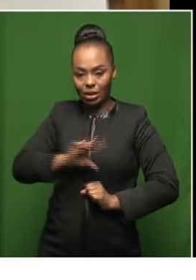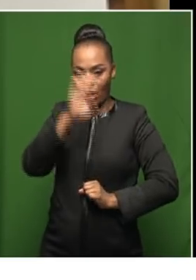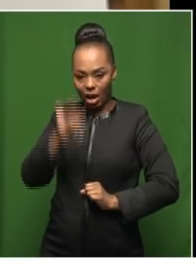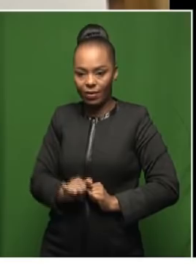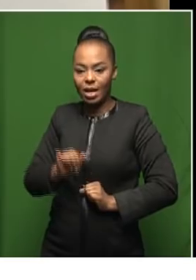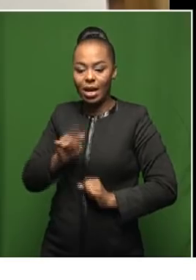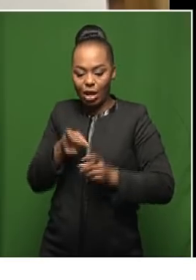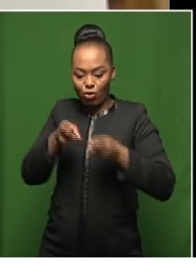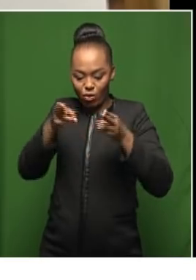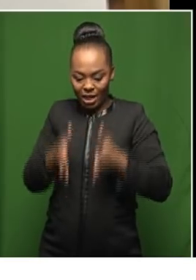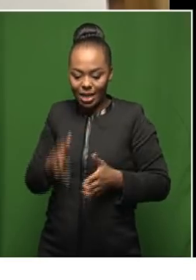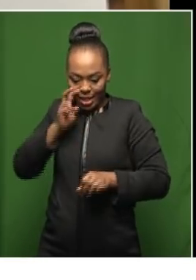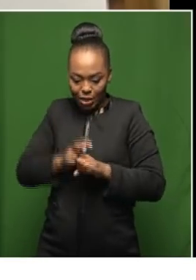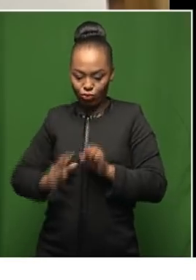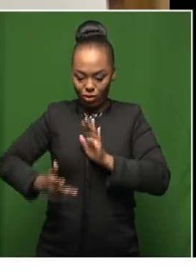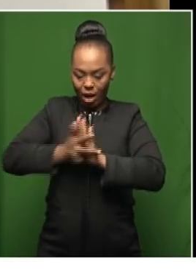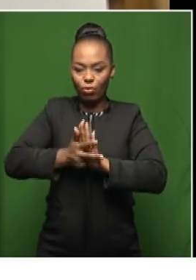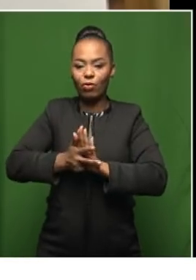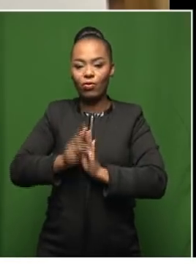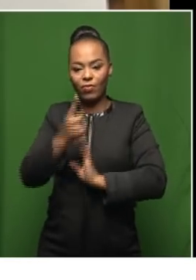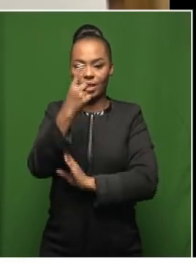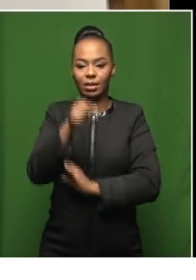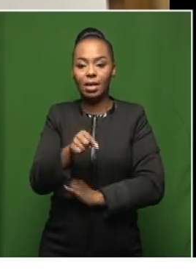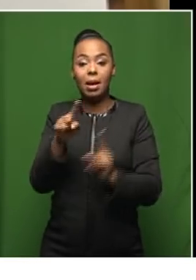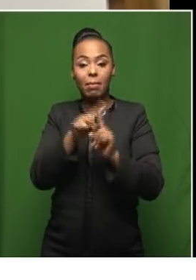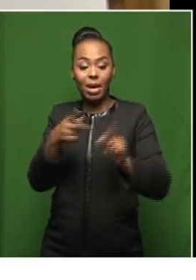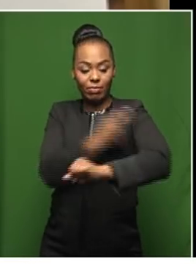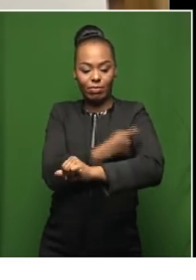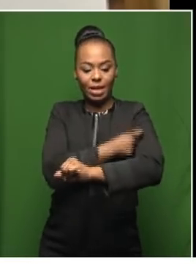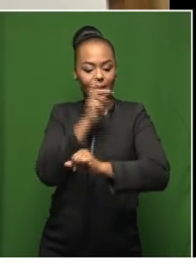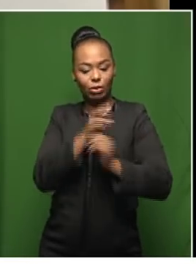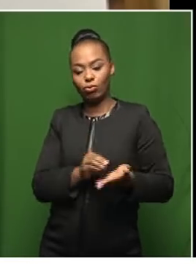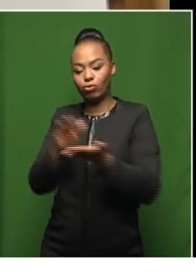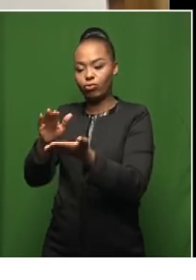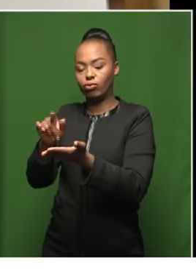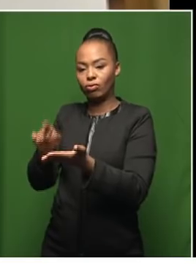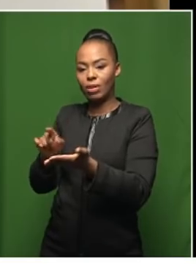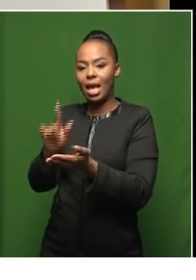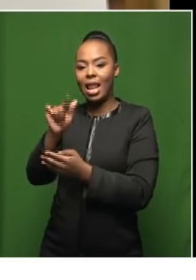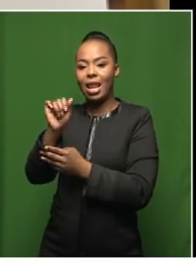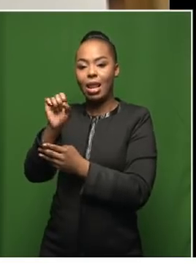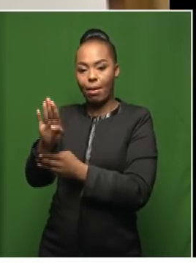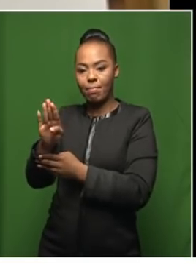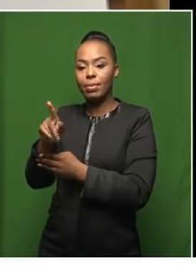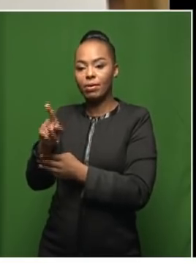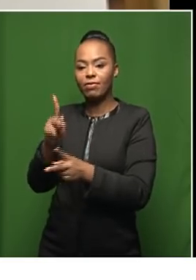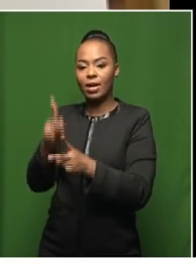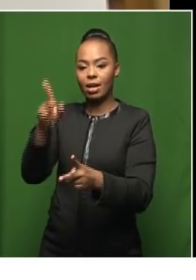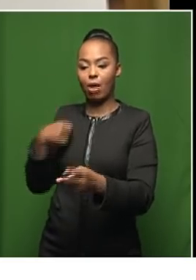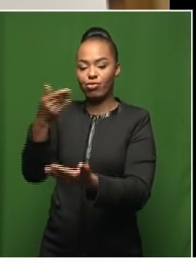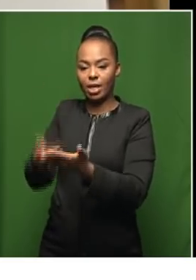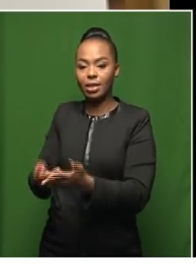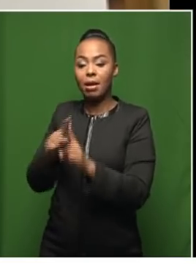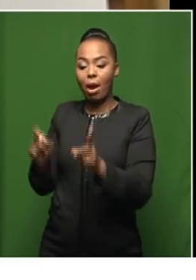making. But on its own, it's got to go through an elaborate process of analyzing the application. But in the